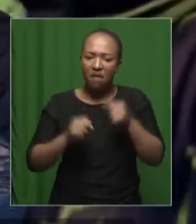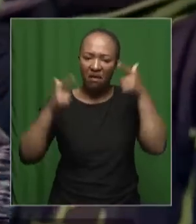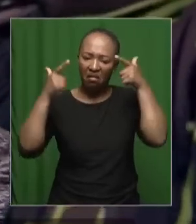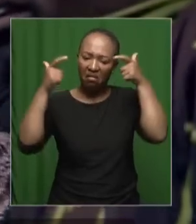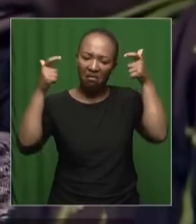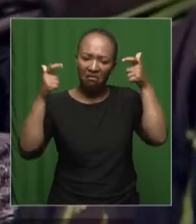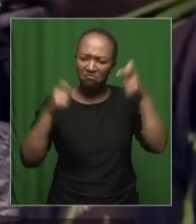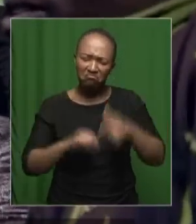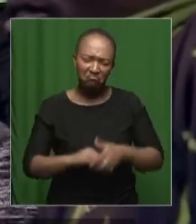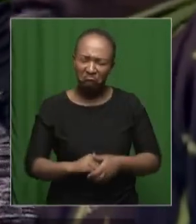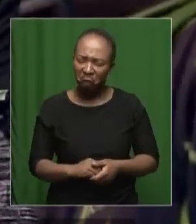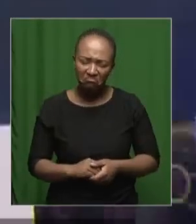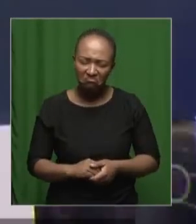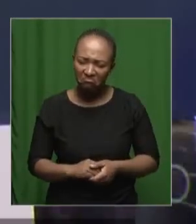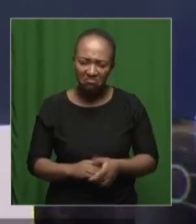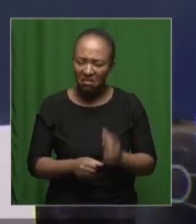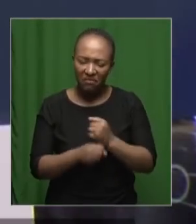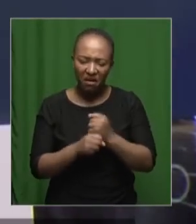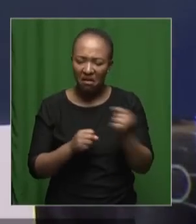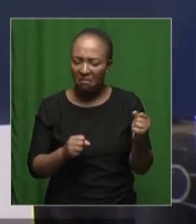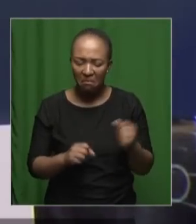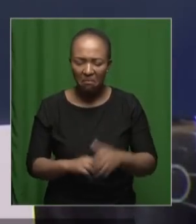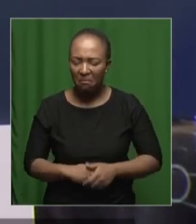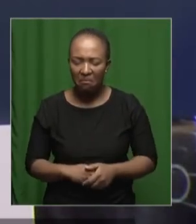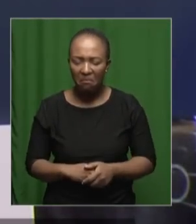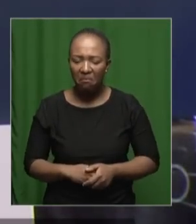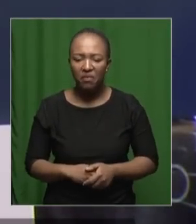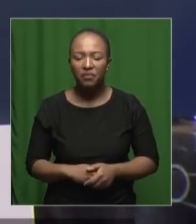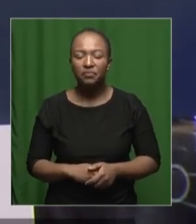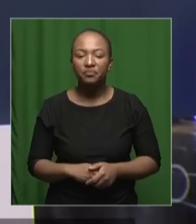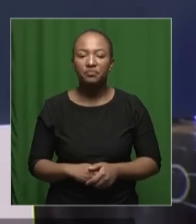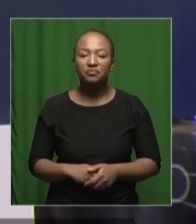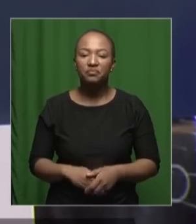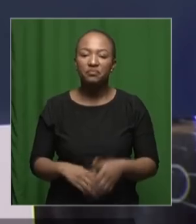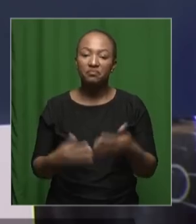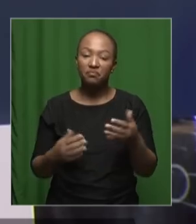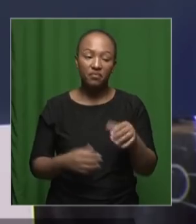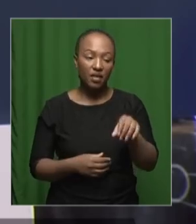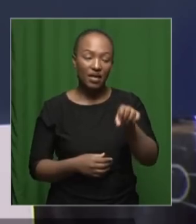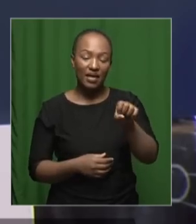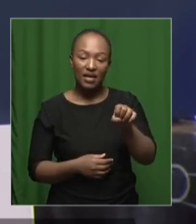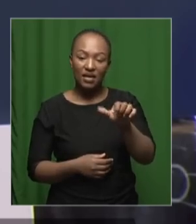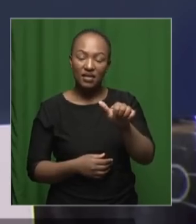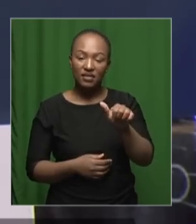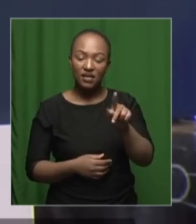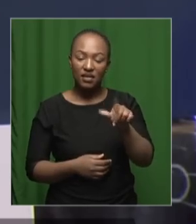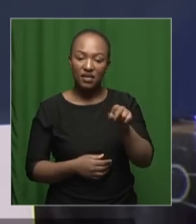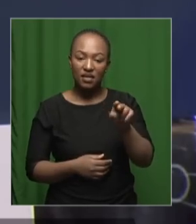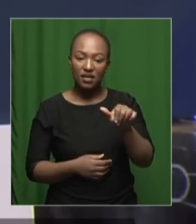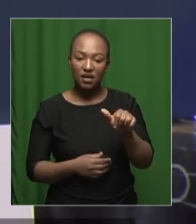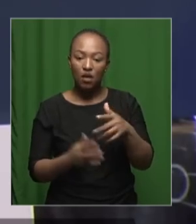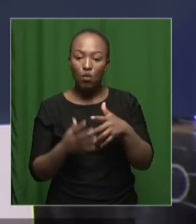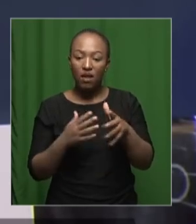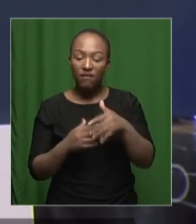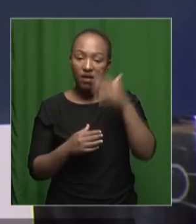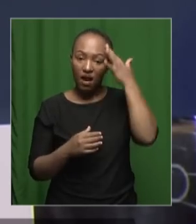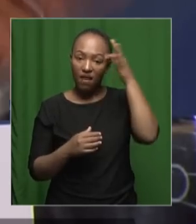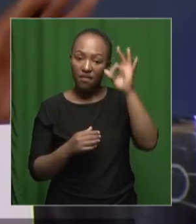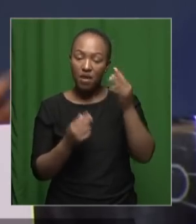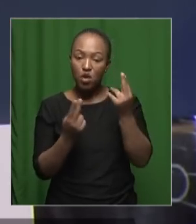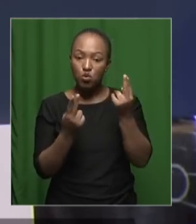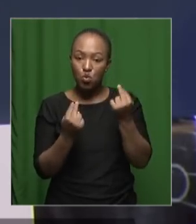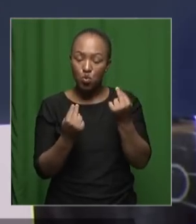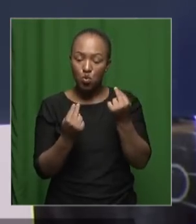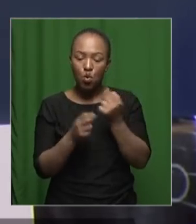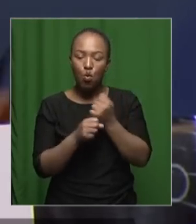life. Firstly, Sakina, whatever new government comes in, it will never be ActionSA.